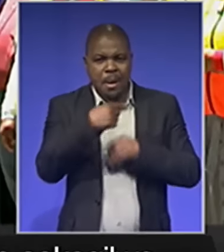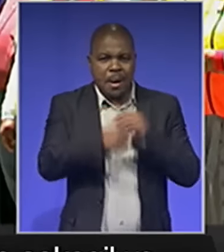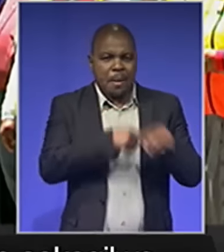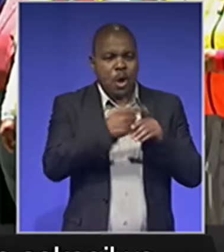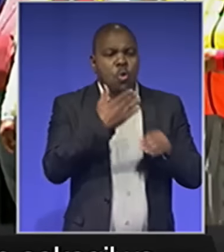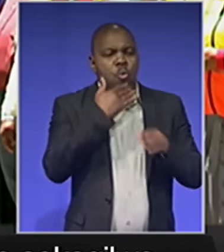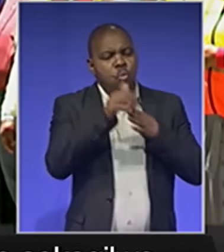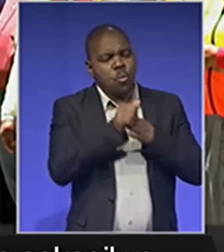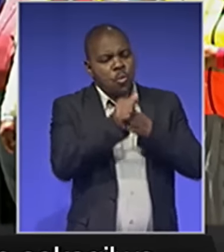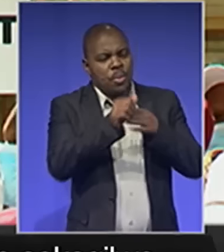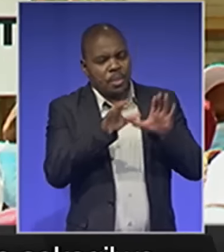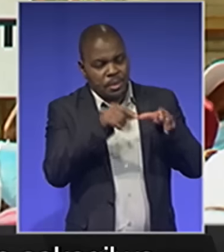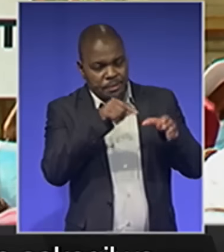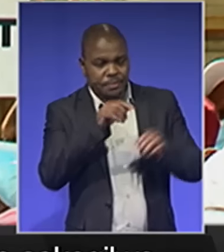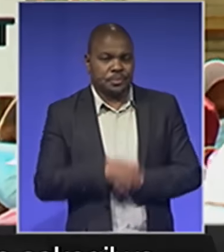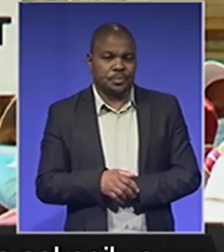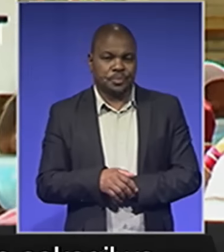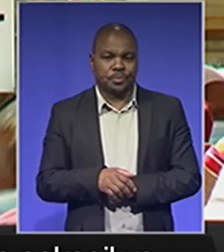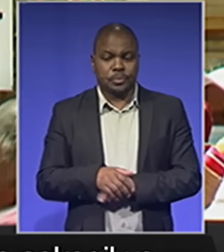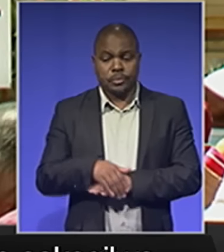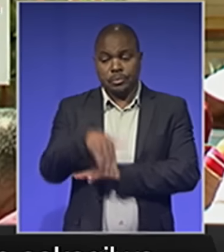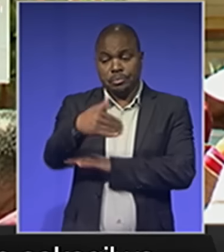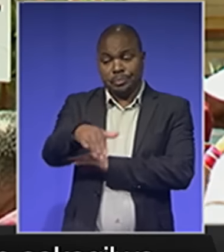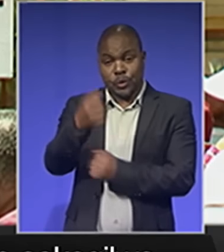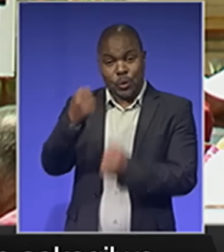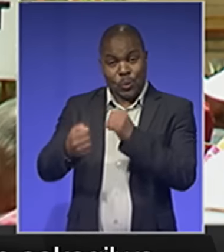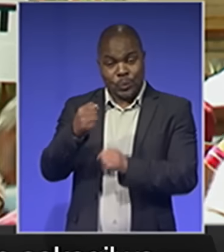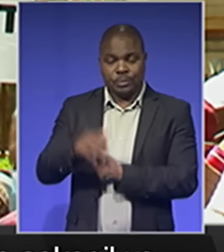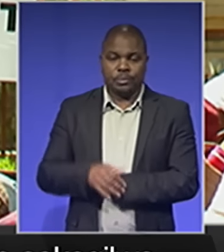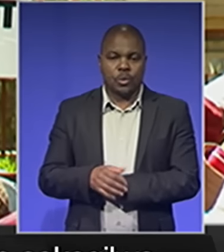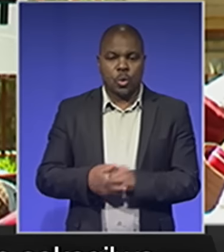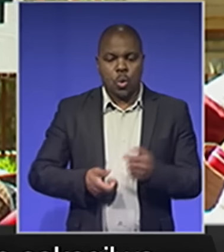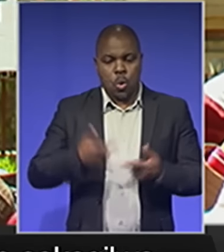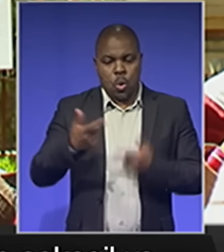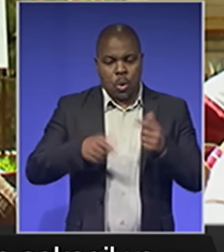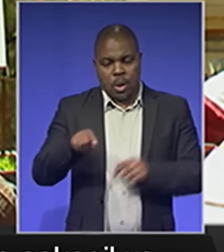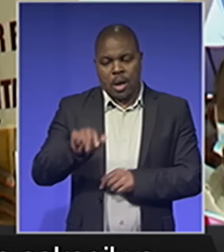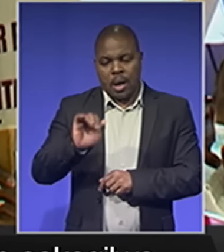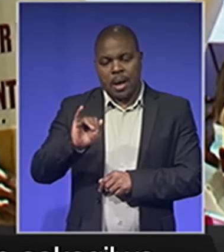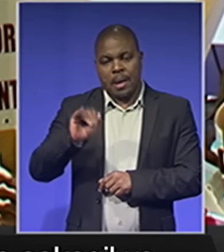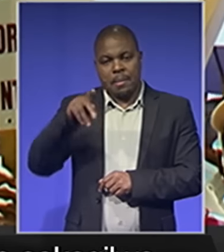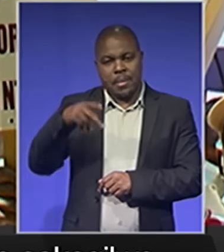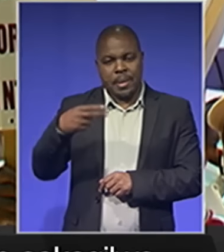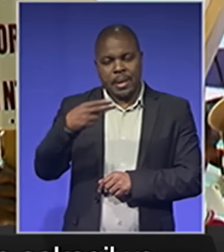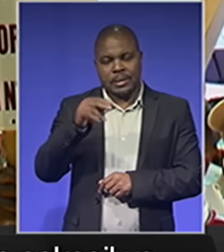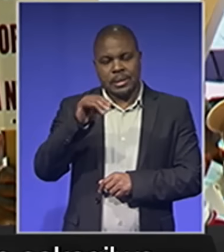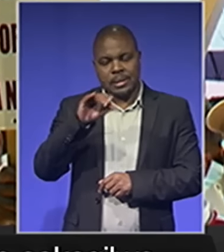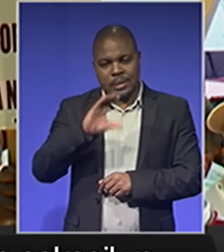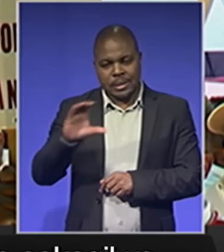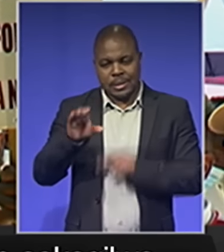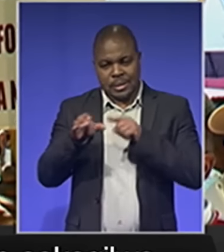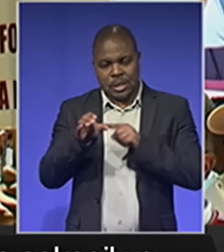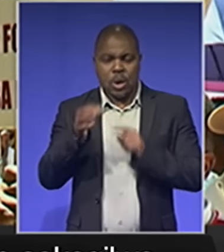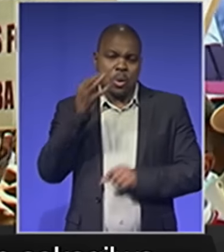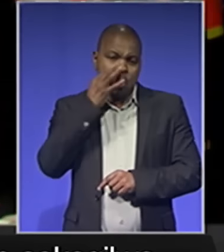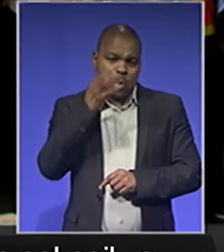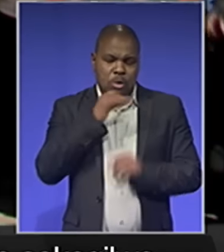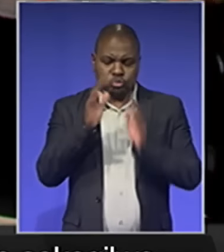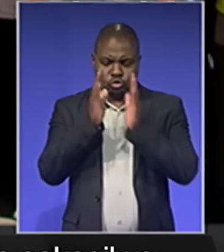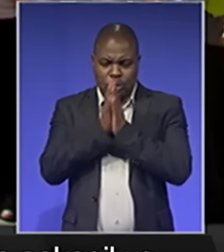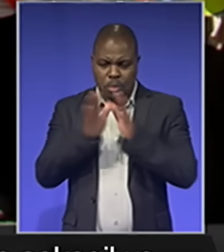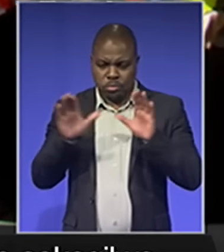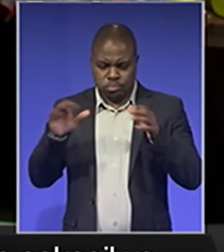ga ketapele. Kwa ntle ga kgotlatshekelo moeledi wa IPHC a re phuthego e tlile go moema